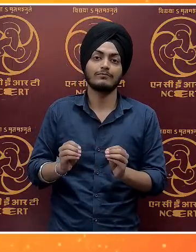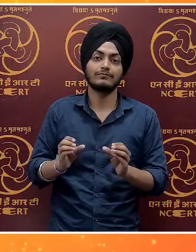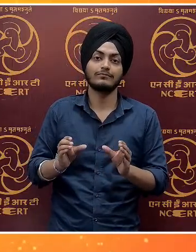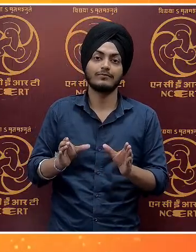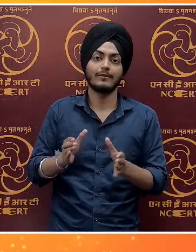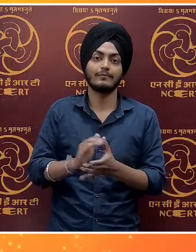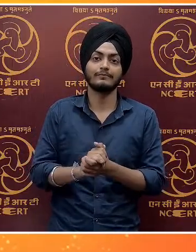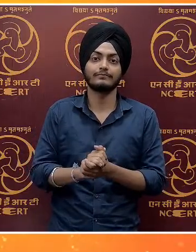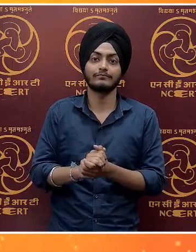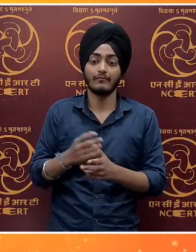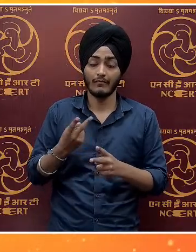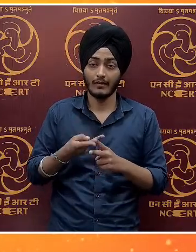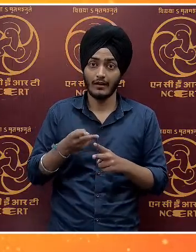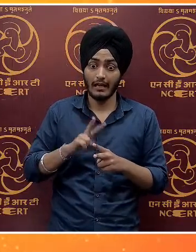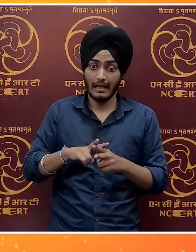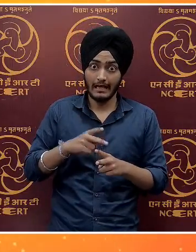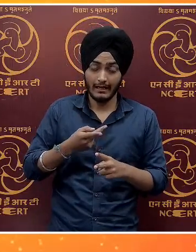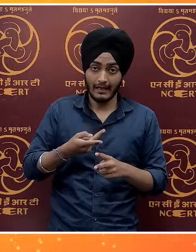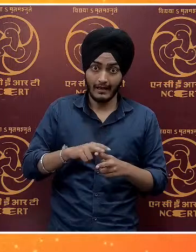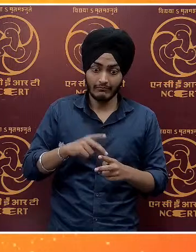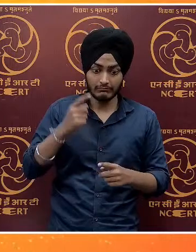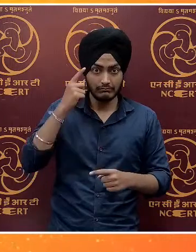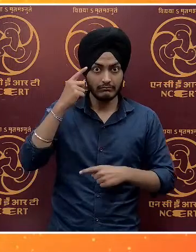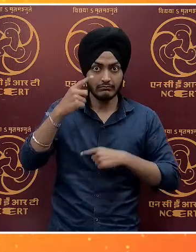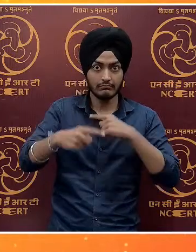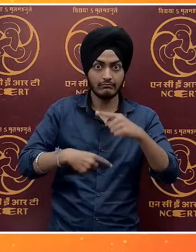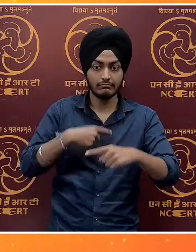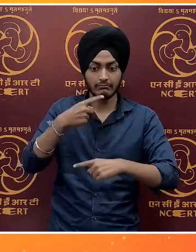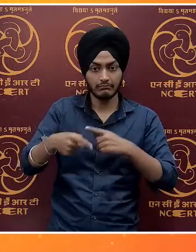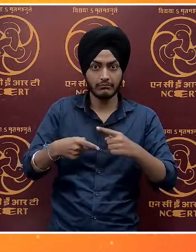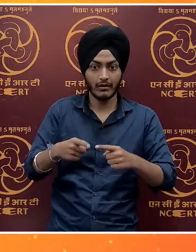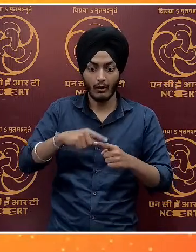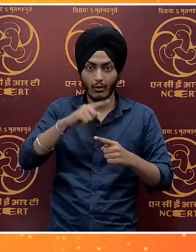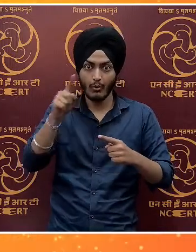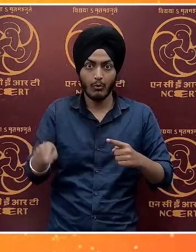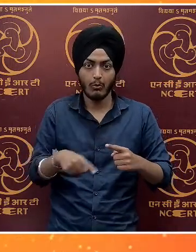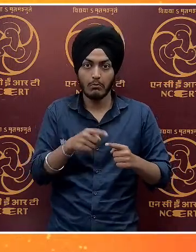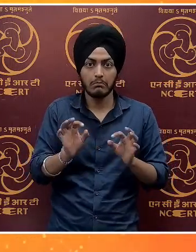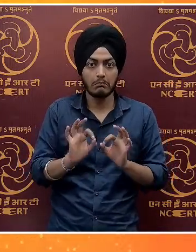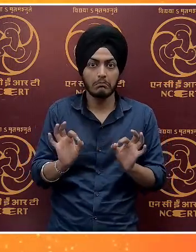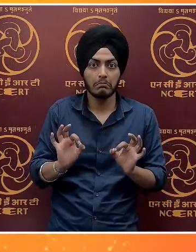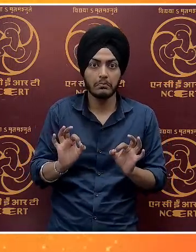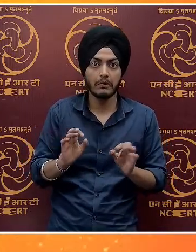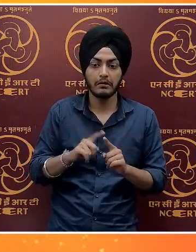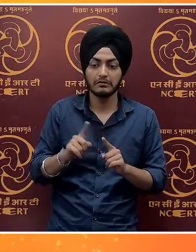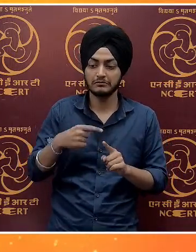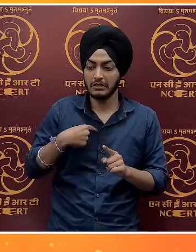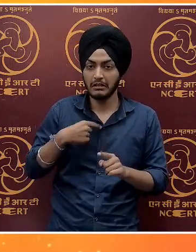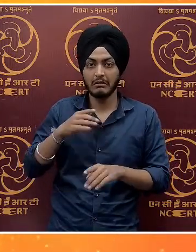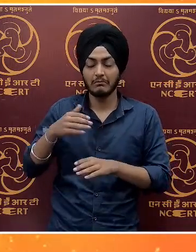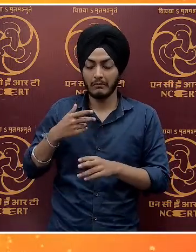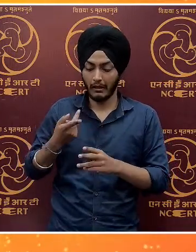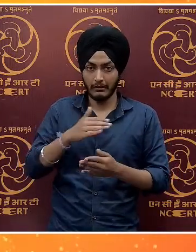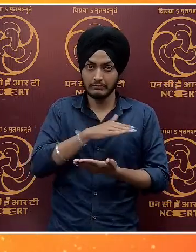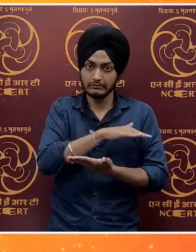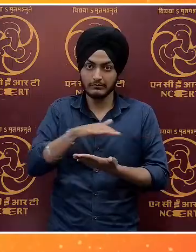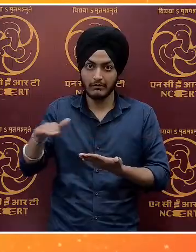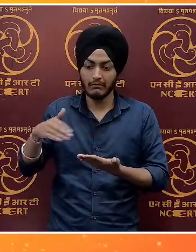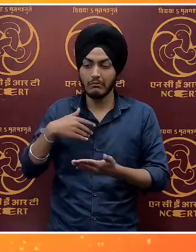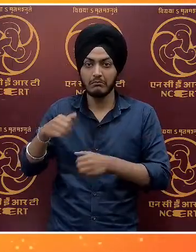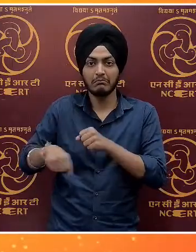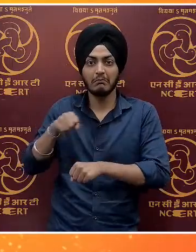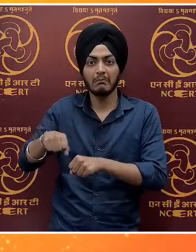tires will not be the round, it will be the straight, then we will not be able to ride it because it